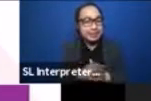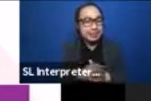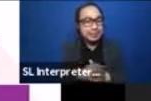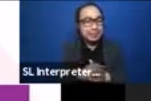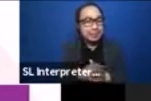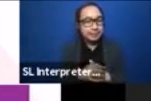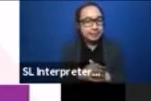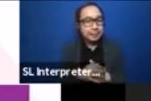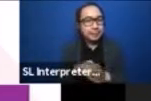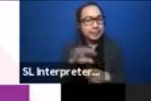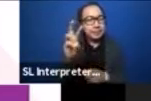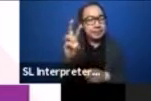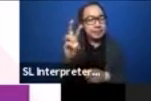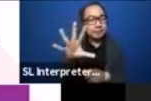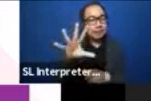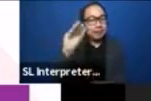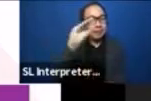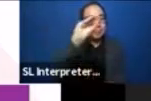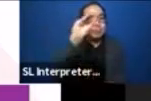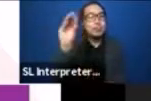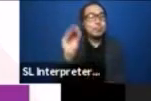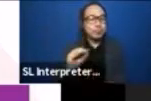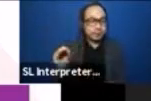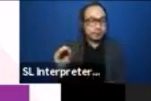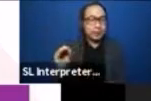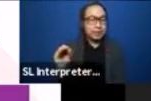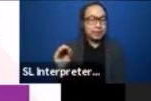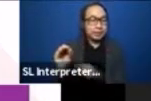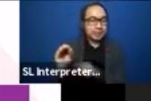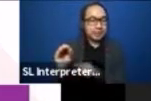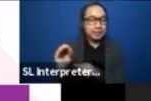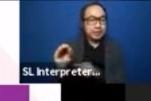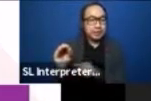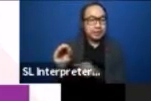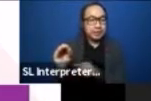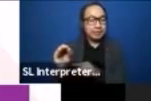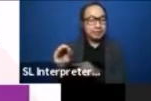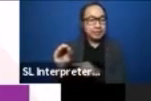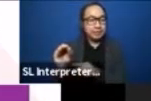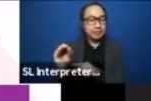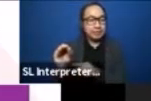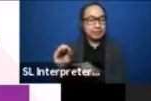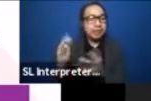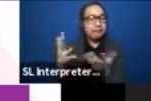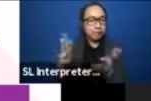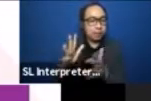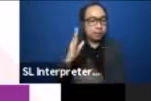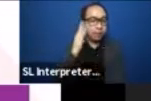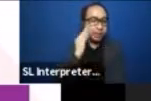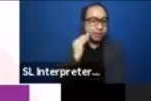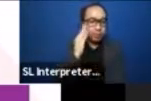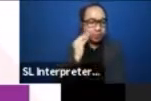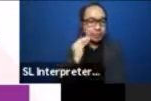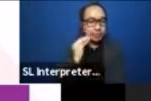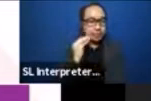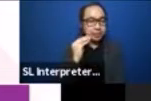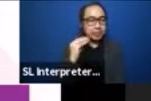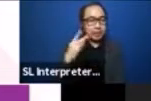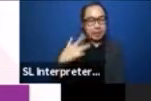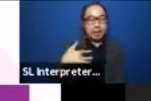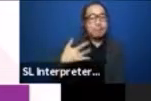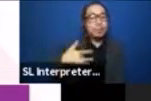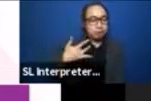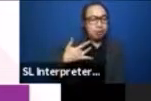65%, almost 65%, you know, experienced with the emotional abuse by